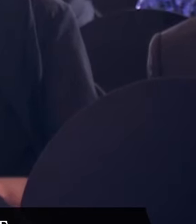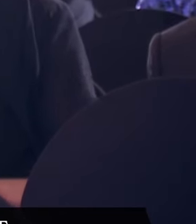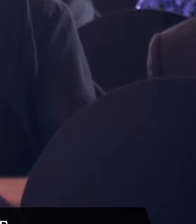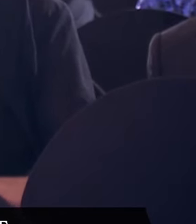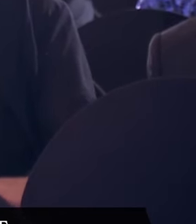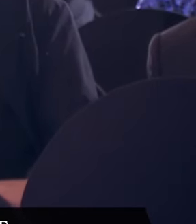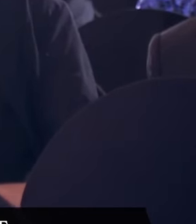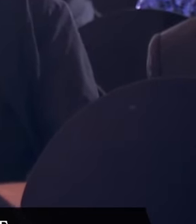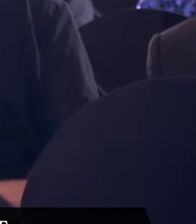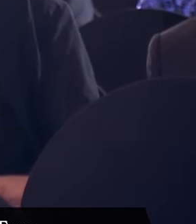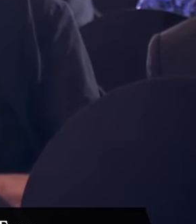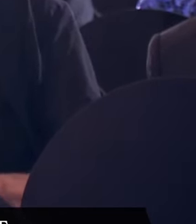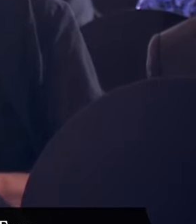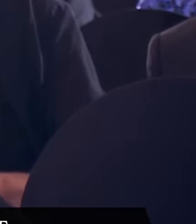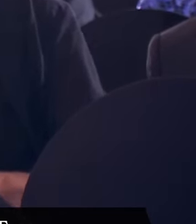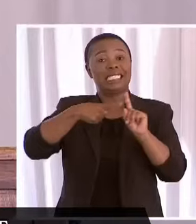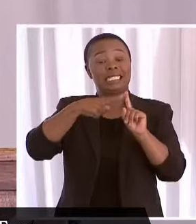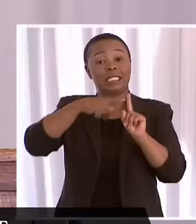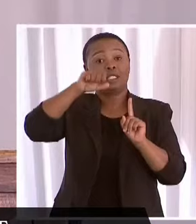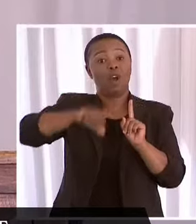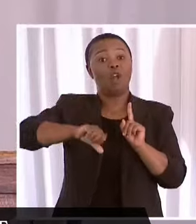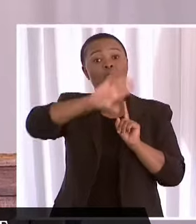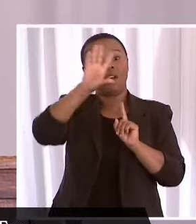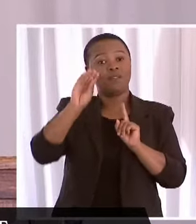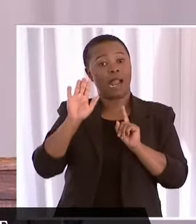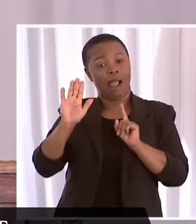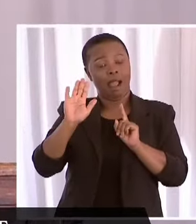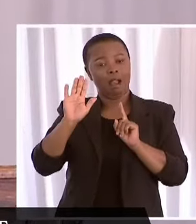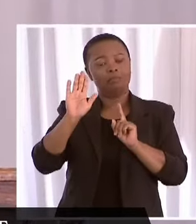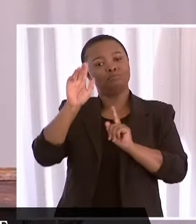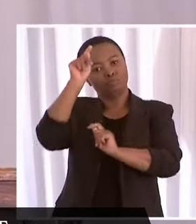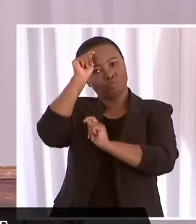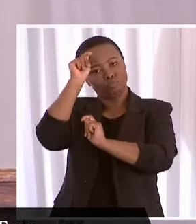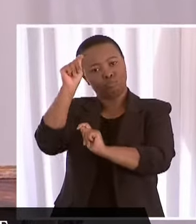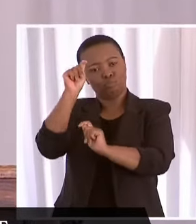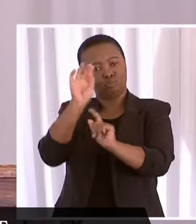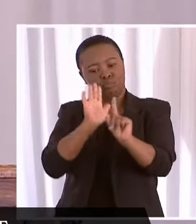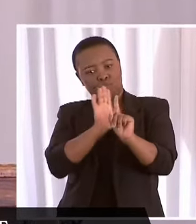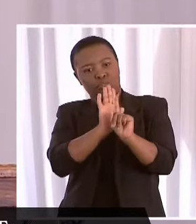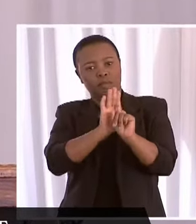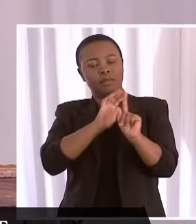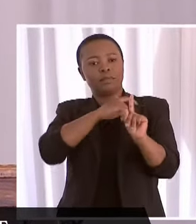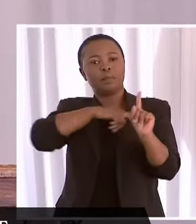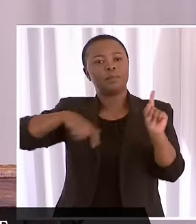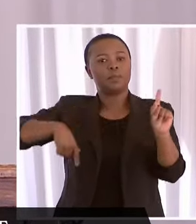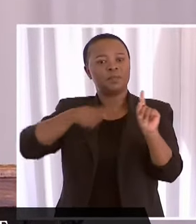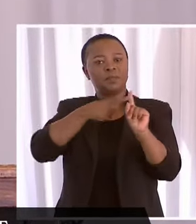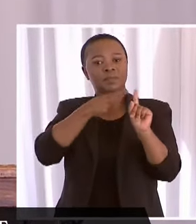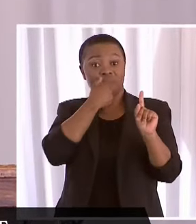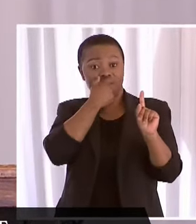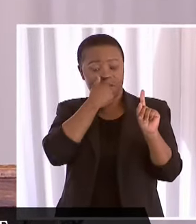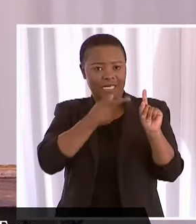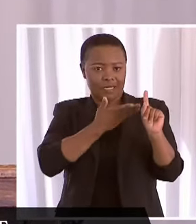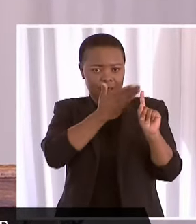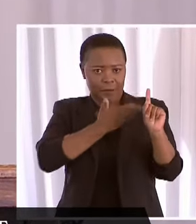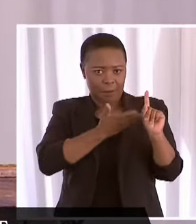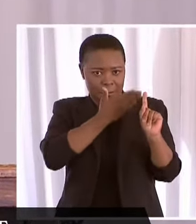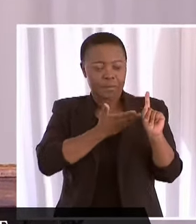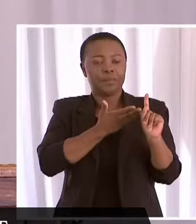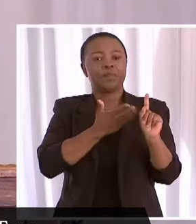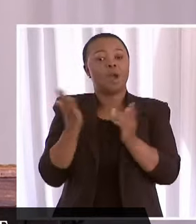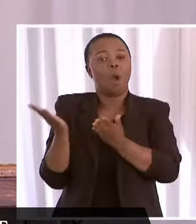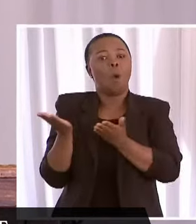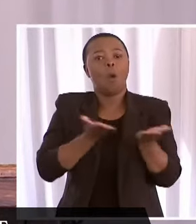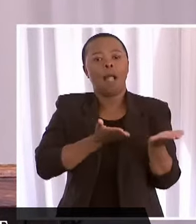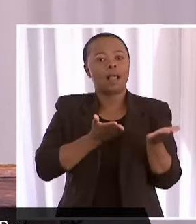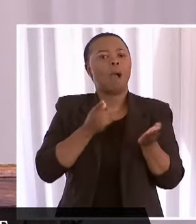President of the Republic of South Africa, His Excellency, Mr. Cyril Ramaphosa, will be welcomed by